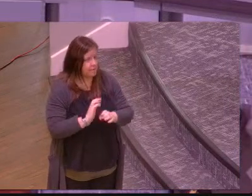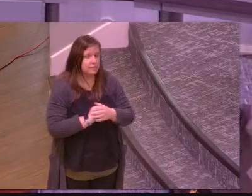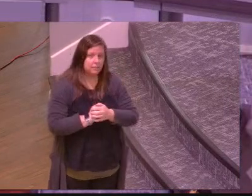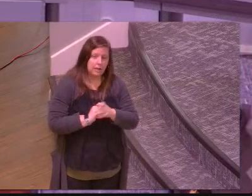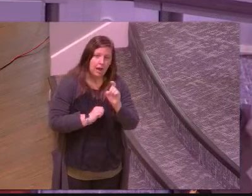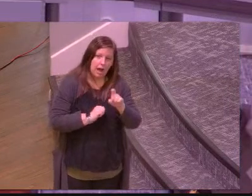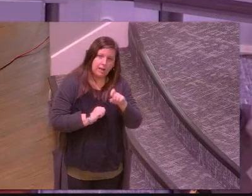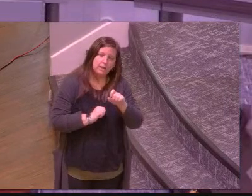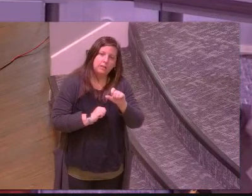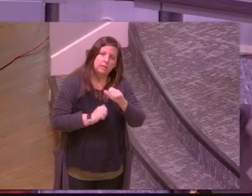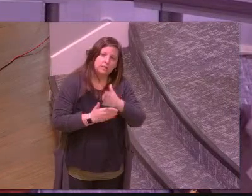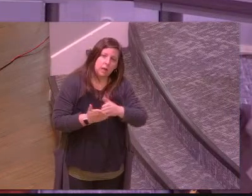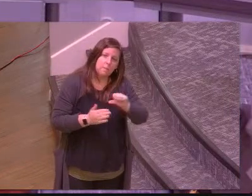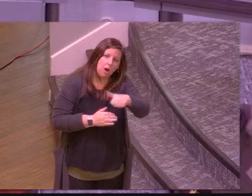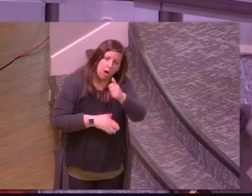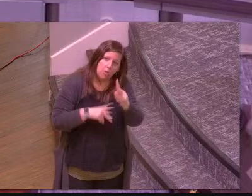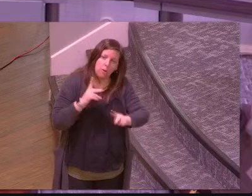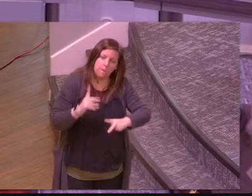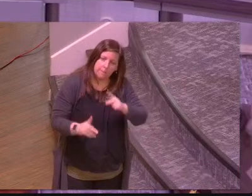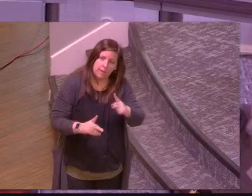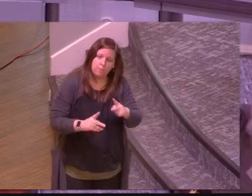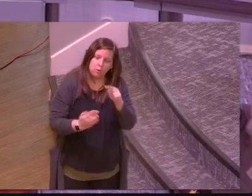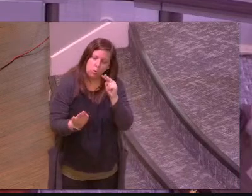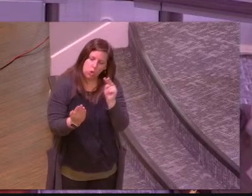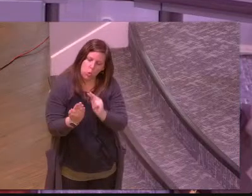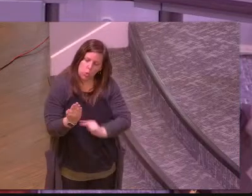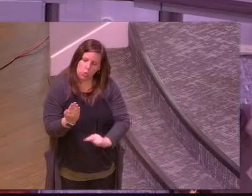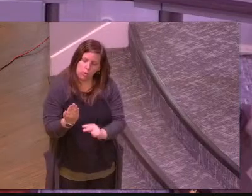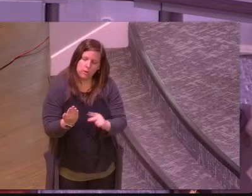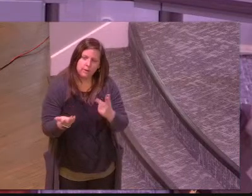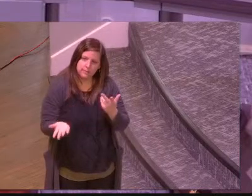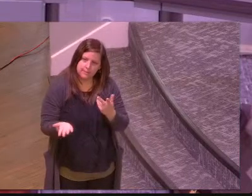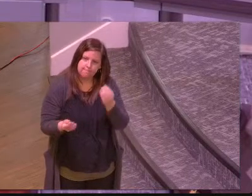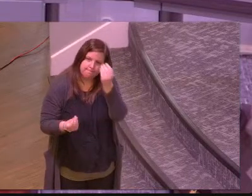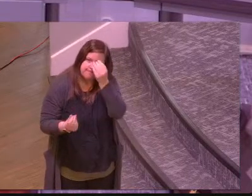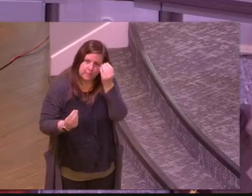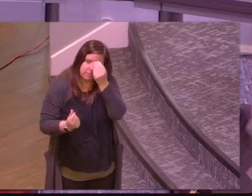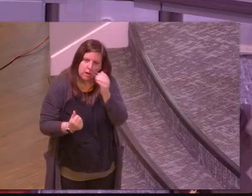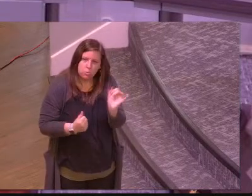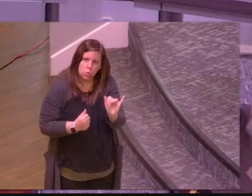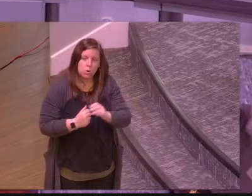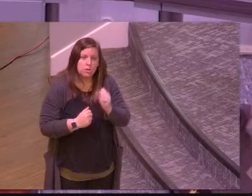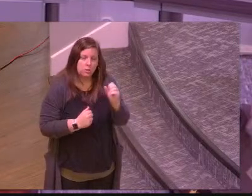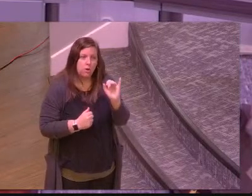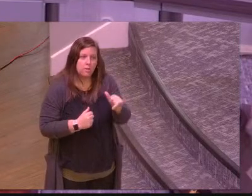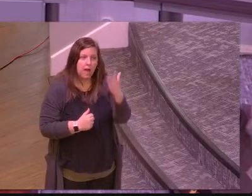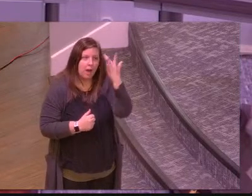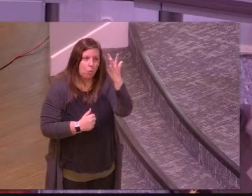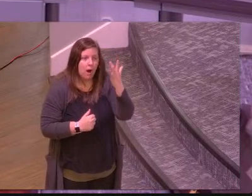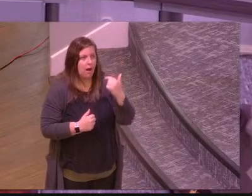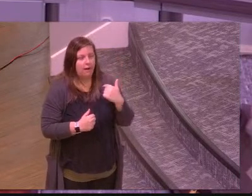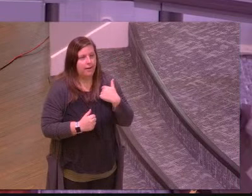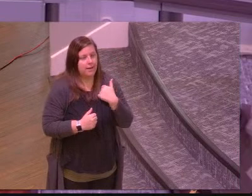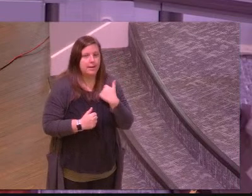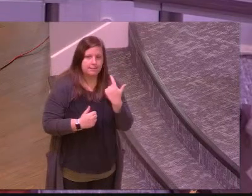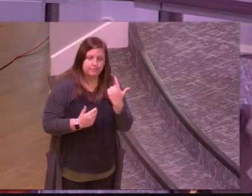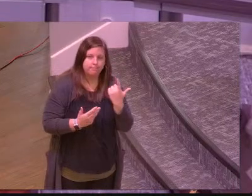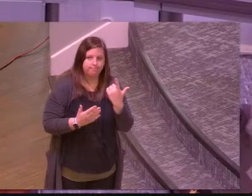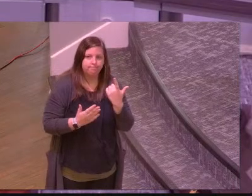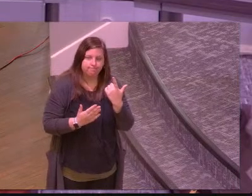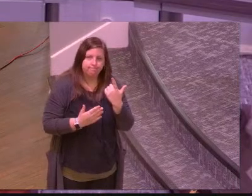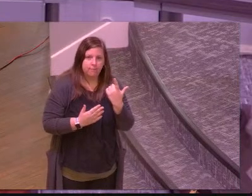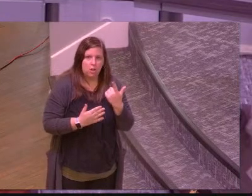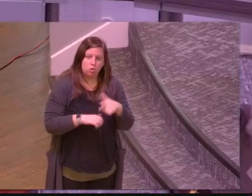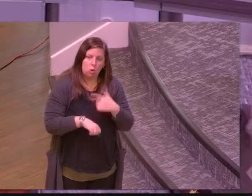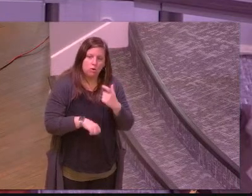so that's why it took so much time to write those things down, and so hopefully we will get that review. I didn't send them to our attorney. He might be the best person to spot that,